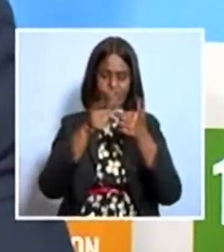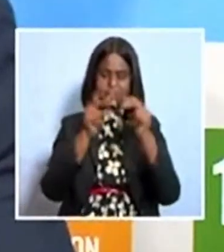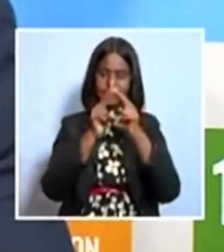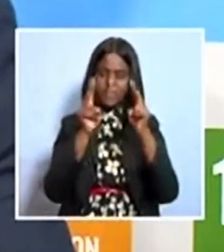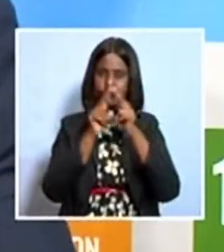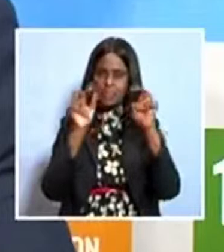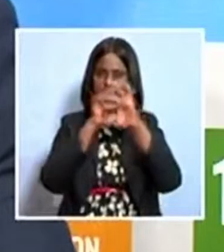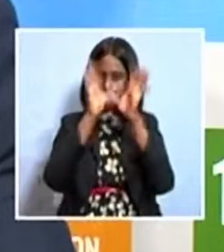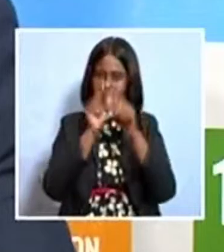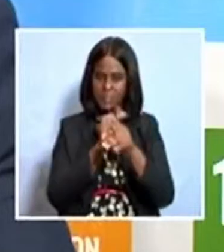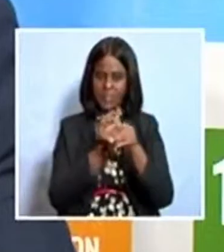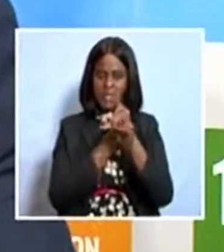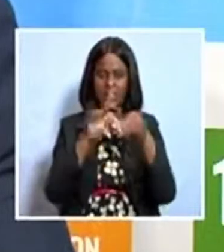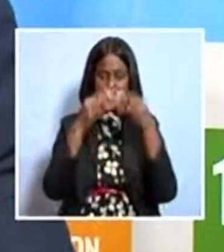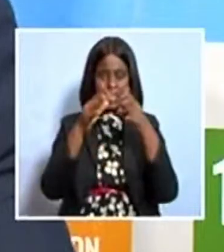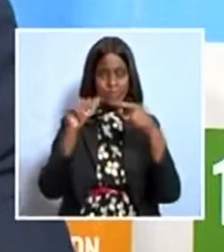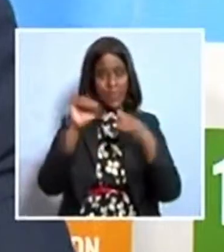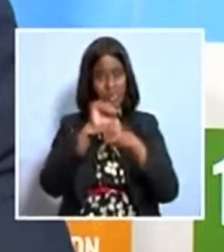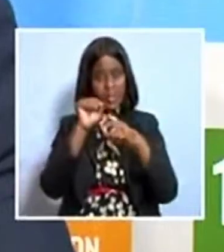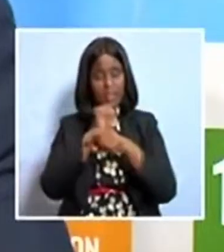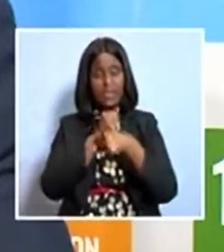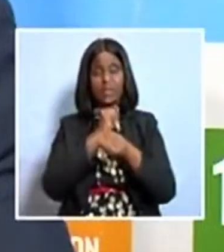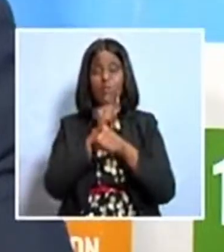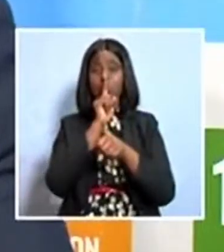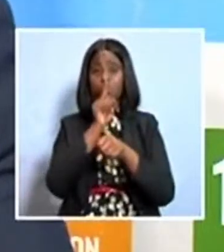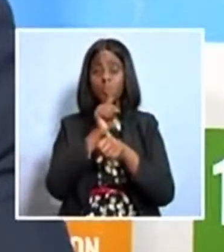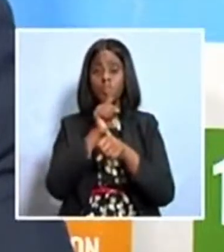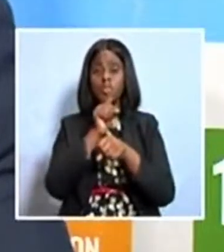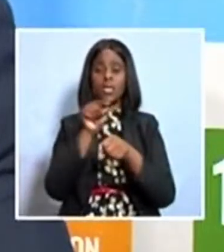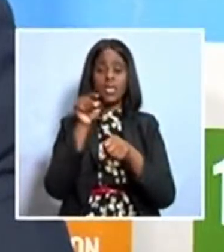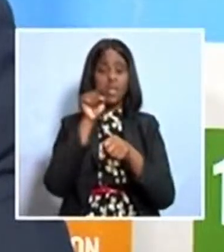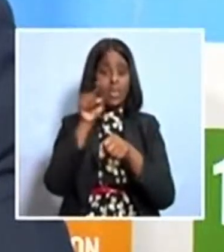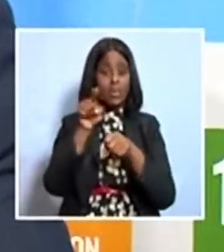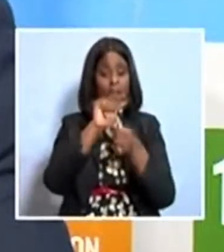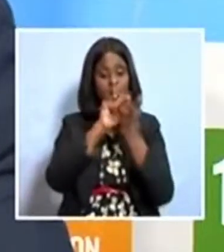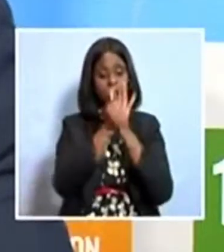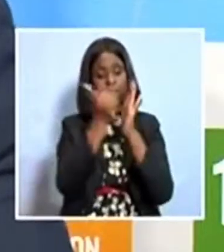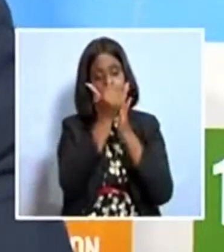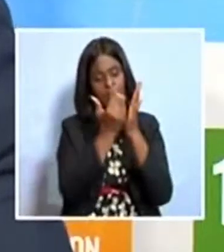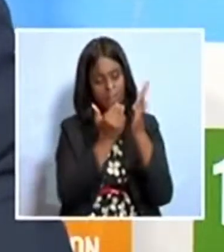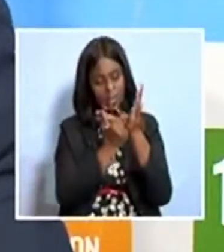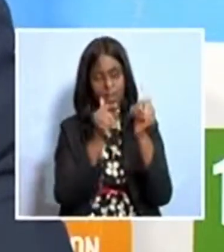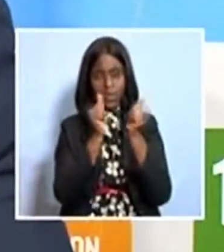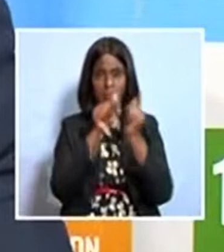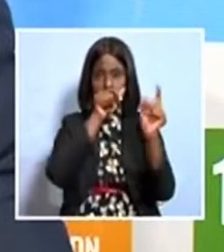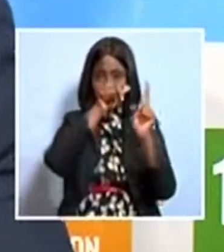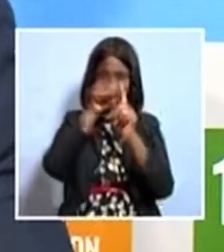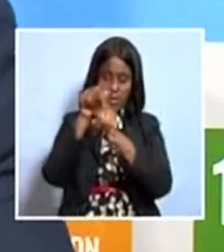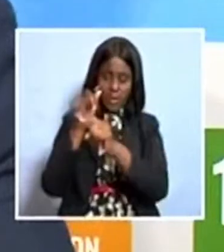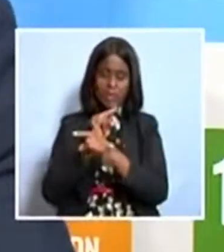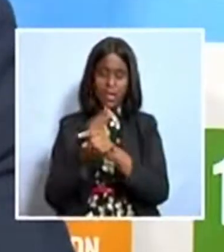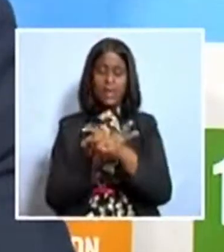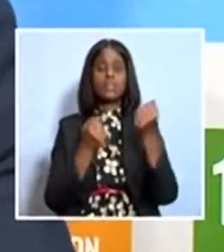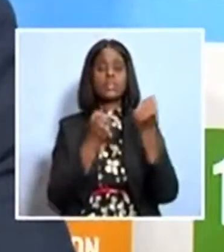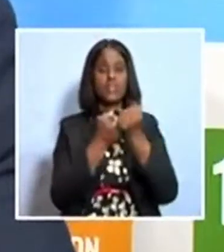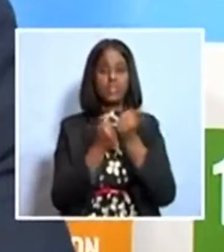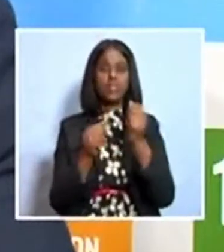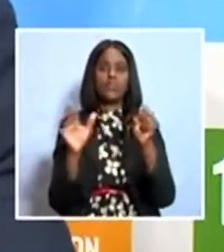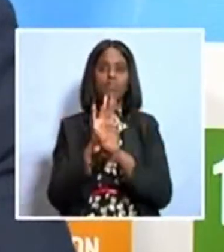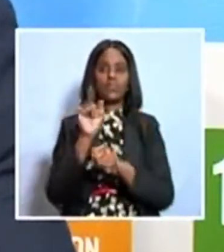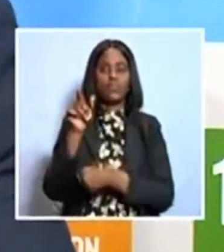we provide the capacity to ensure that those agenda and targets are met. So we support the